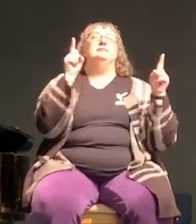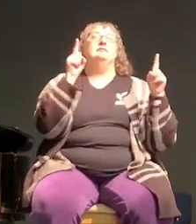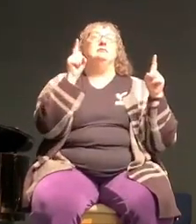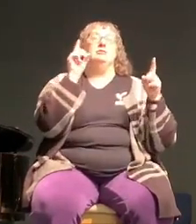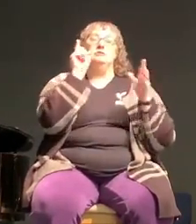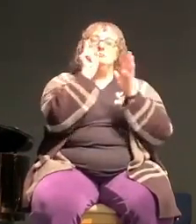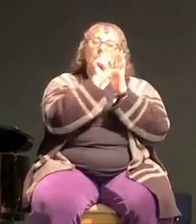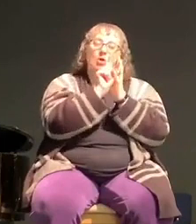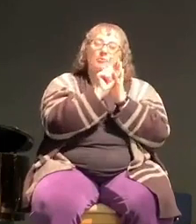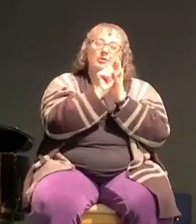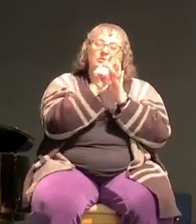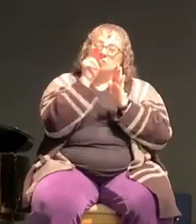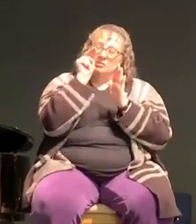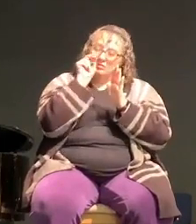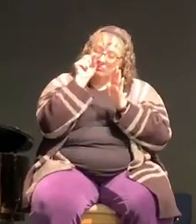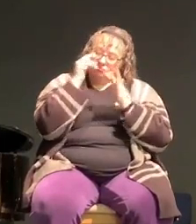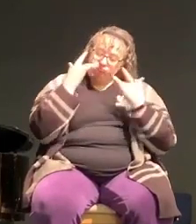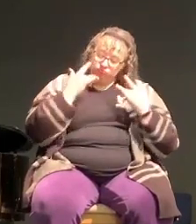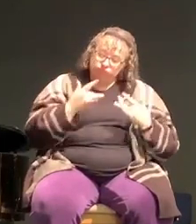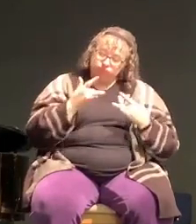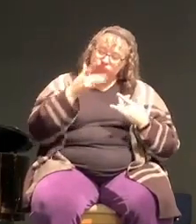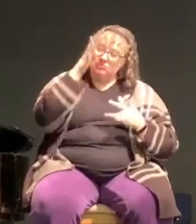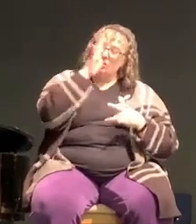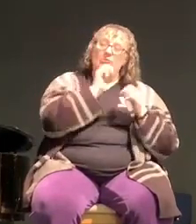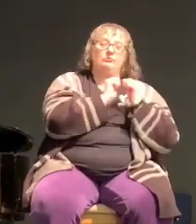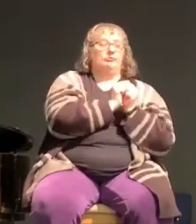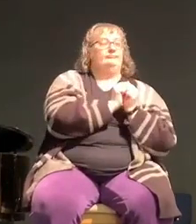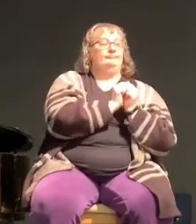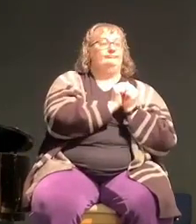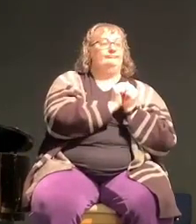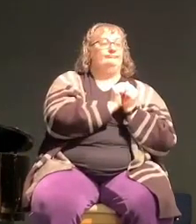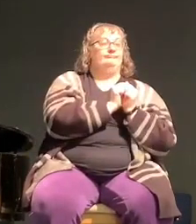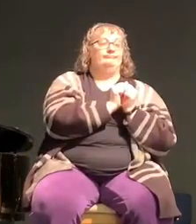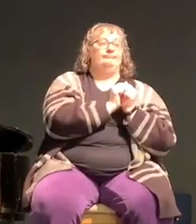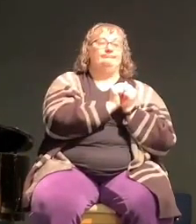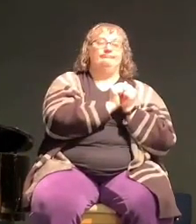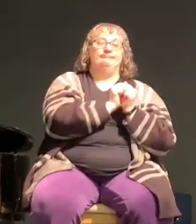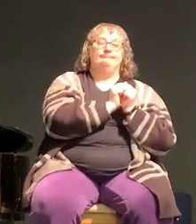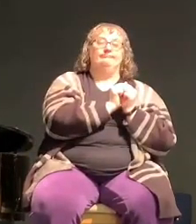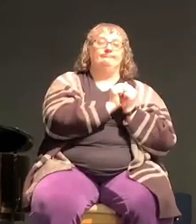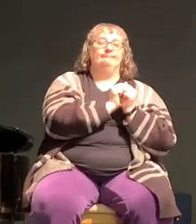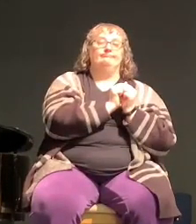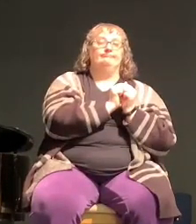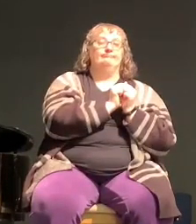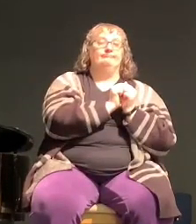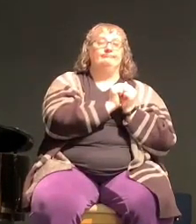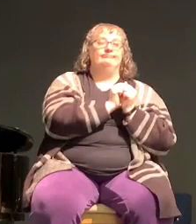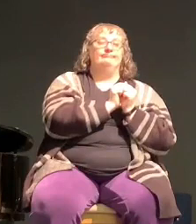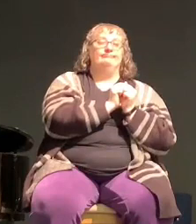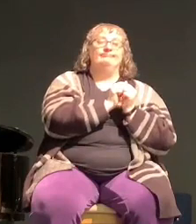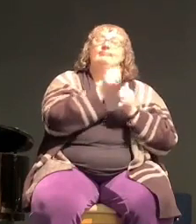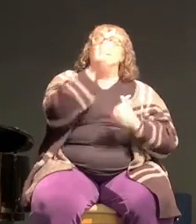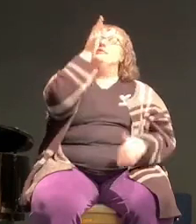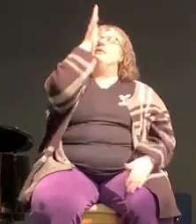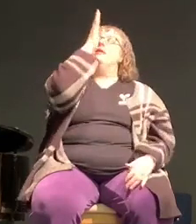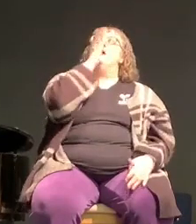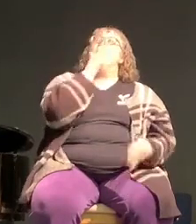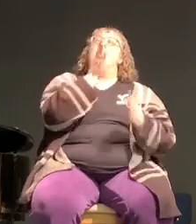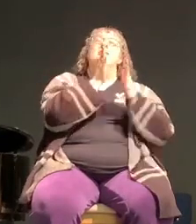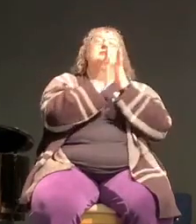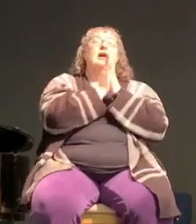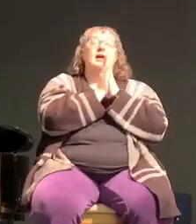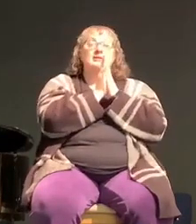those moments where she was down, God was there. He was with us. The thing is, God is asking